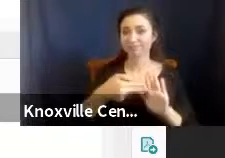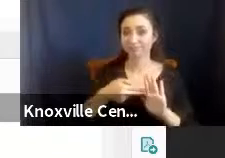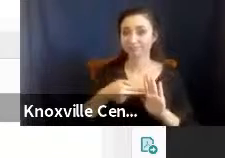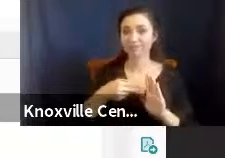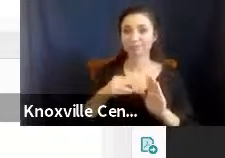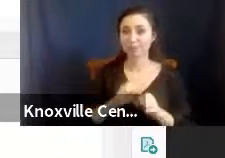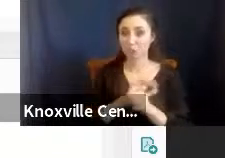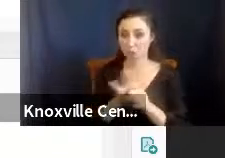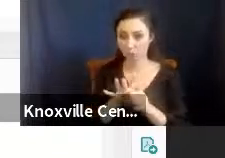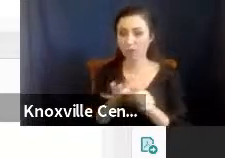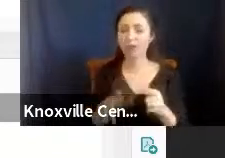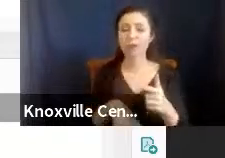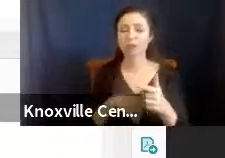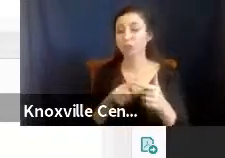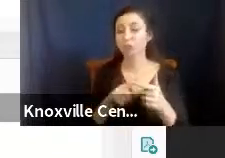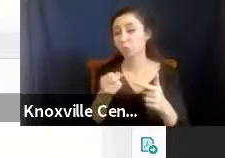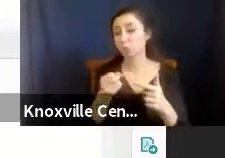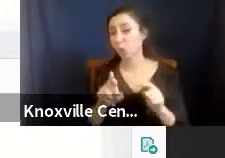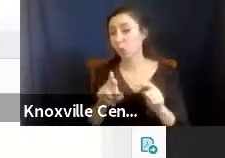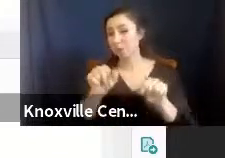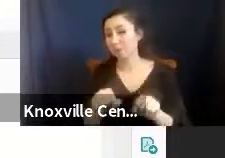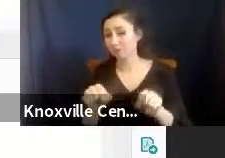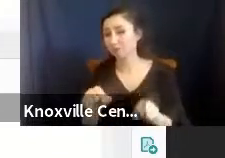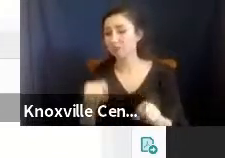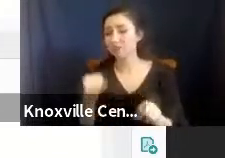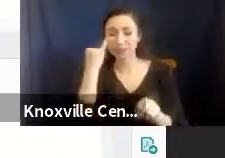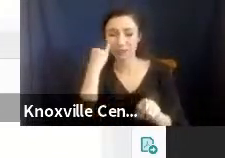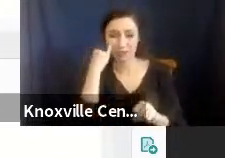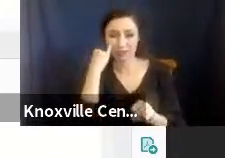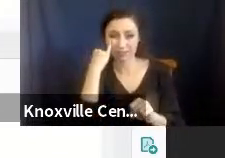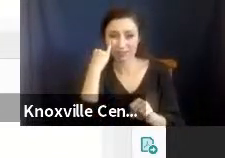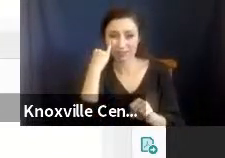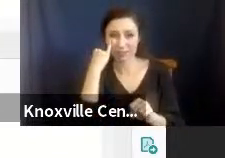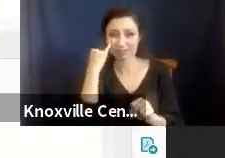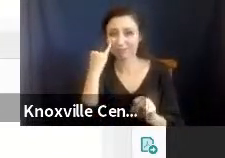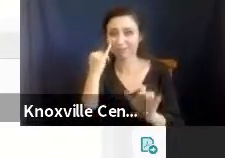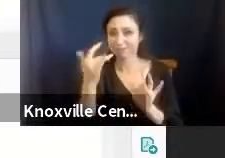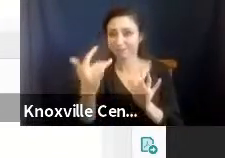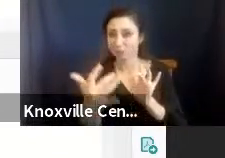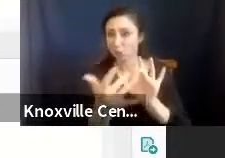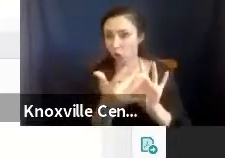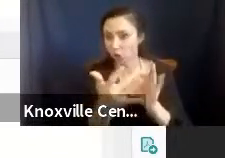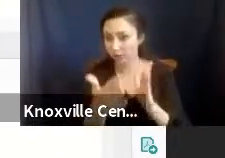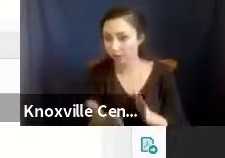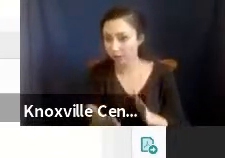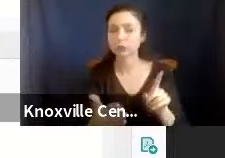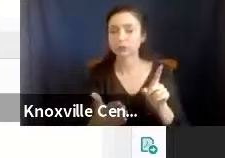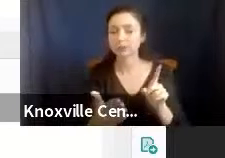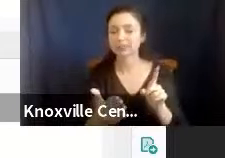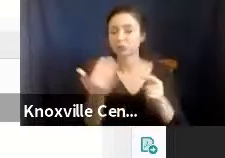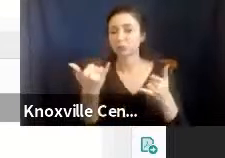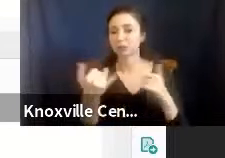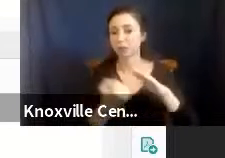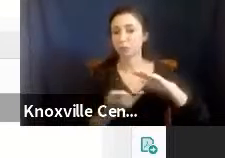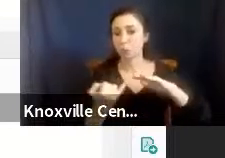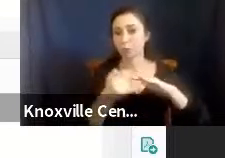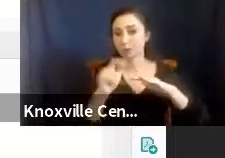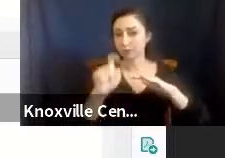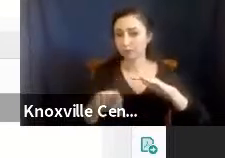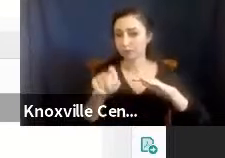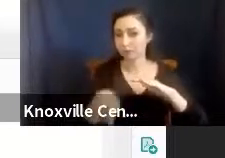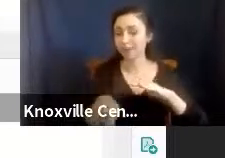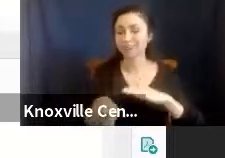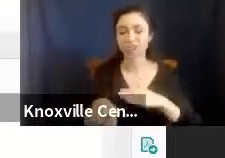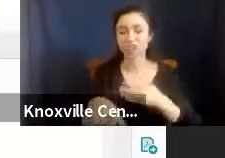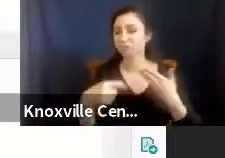COVID, or I guess much more likely is that they are a contact, and so now they're in quarantine. Yes. Just having talked to